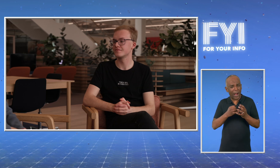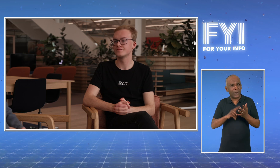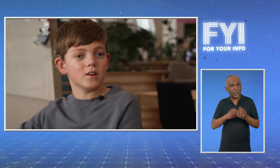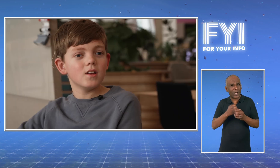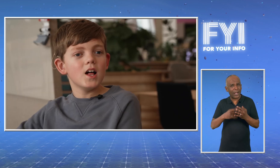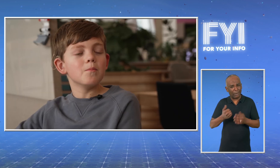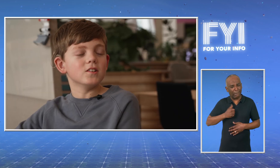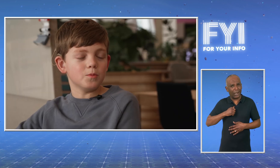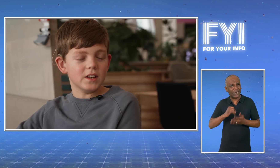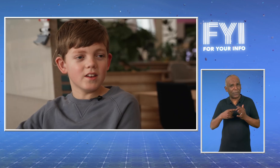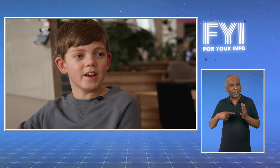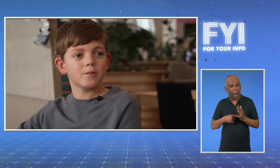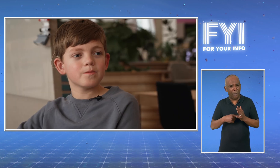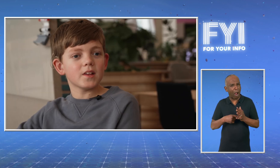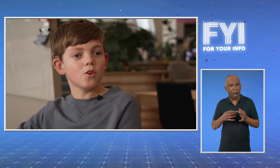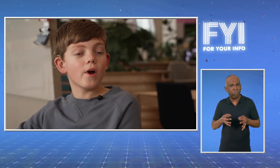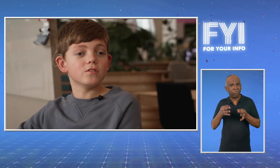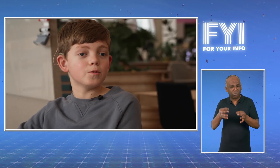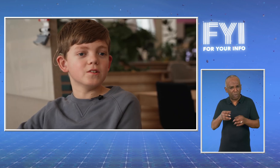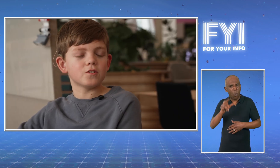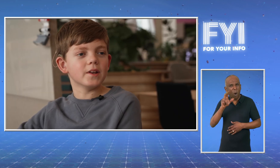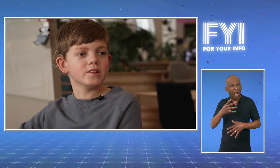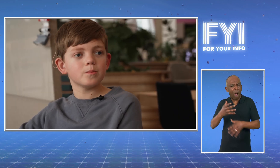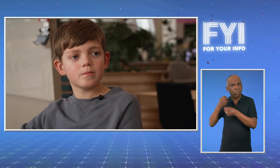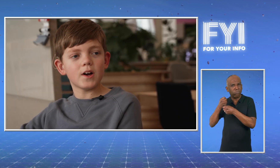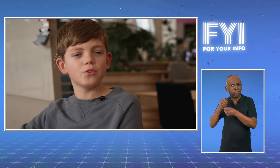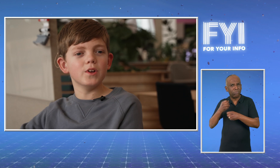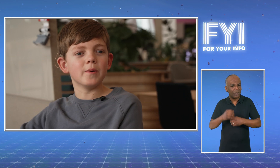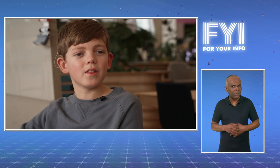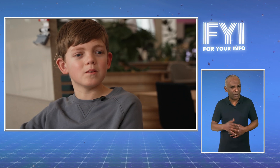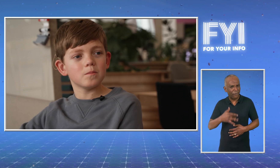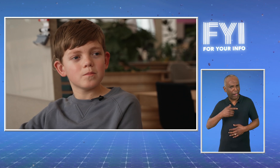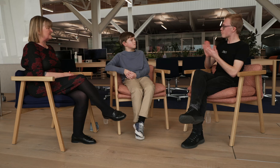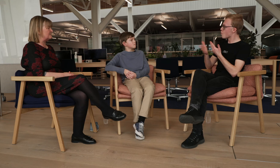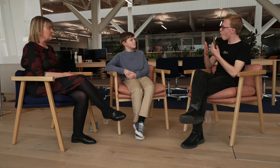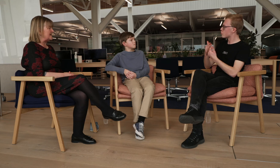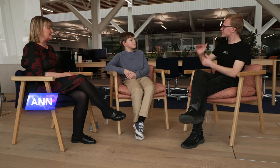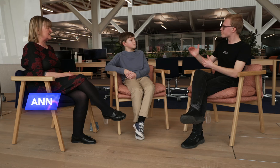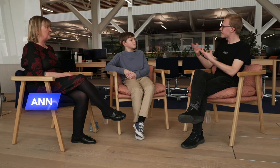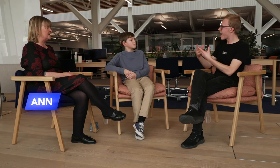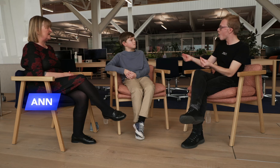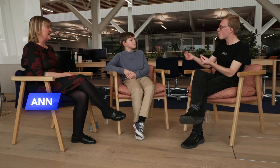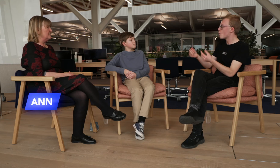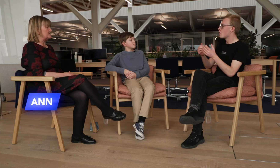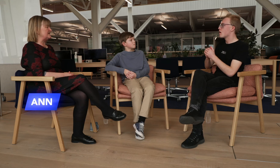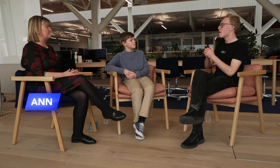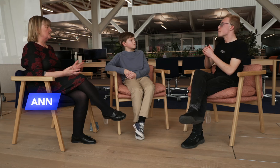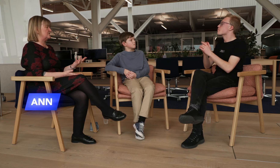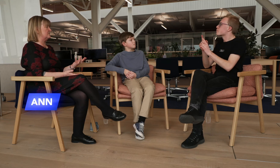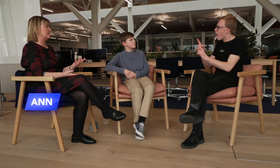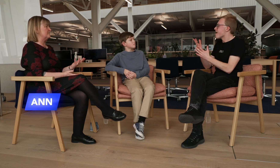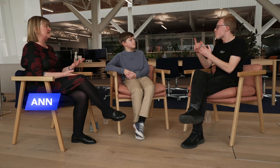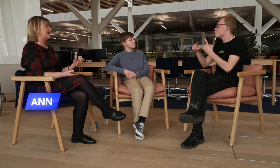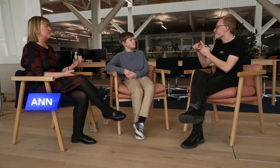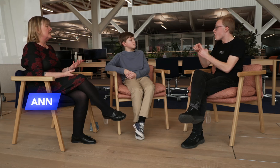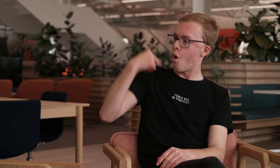in September, but it's been delayed. And in Wales, it's been suspended. How do you feel about that? So it's really disappointing, which means that more